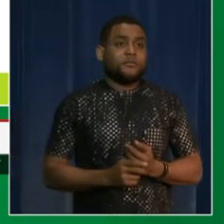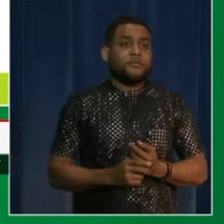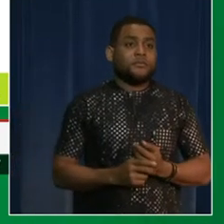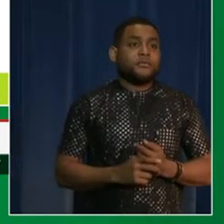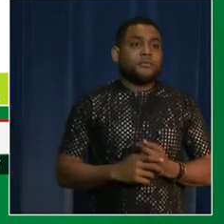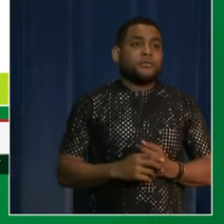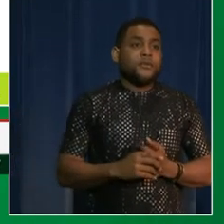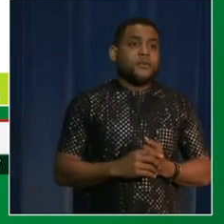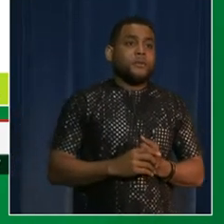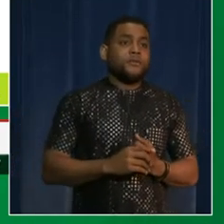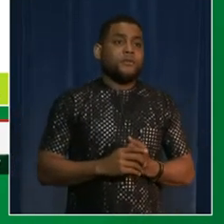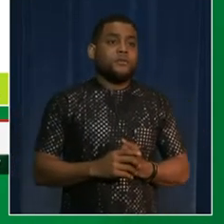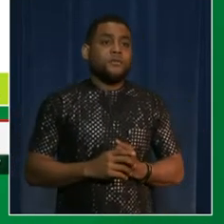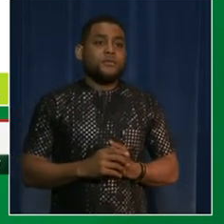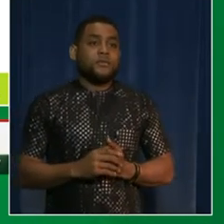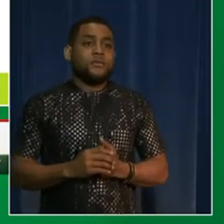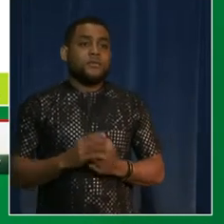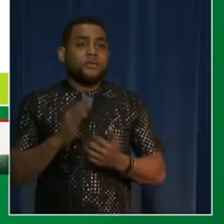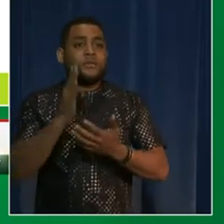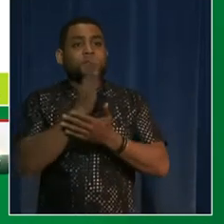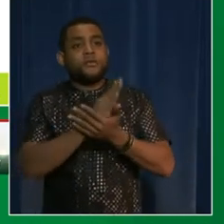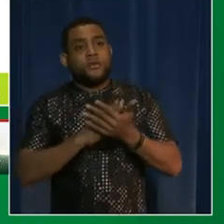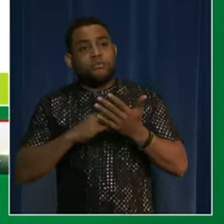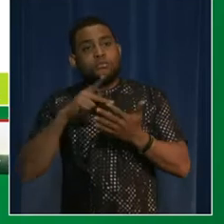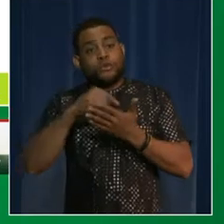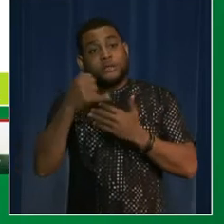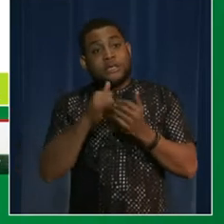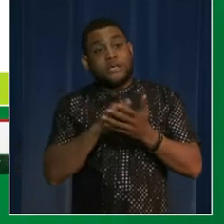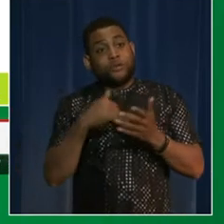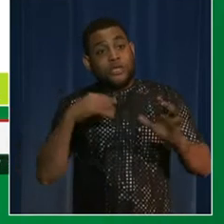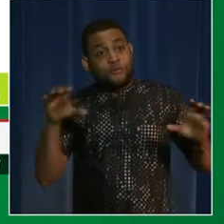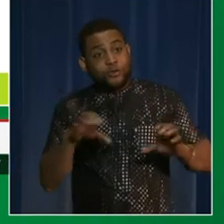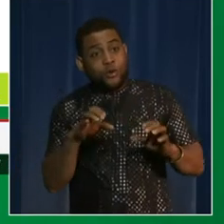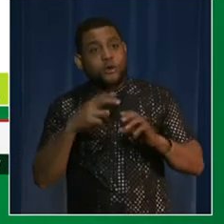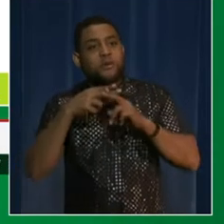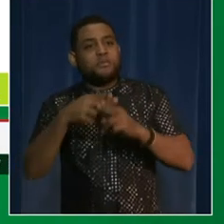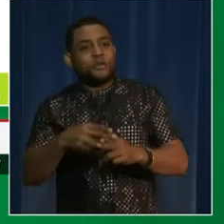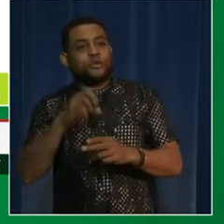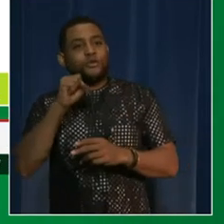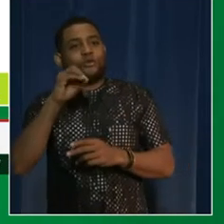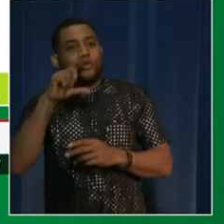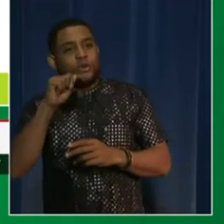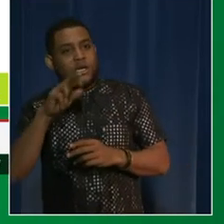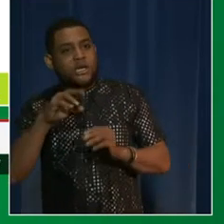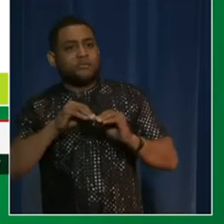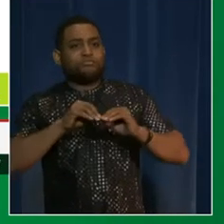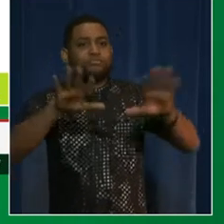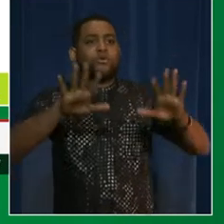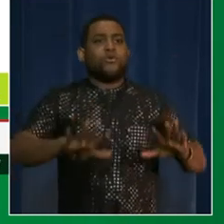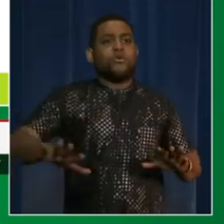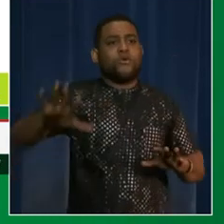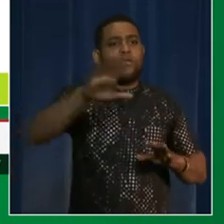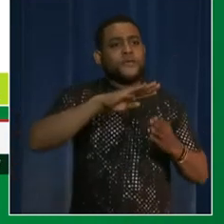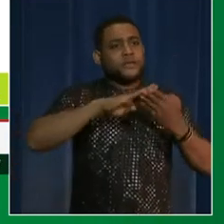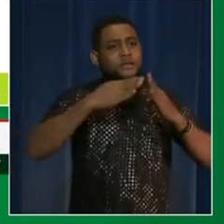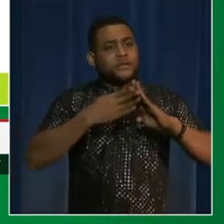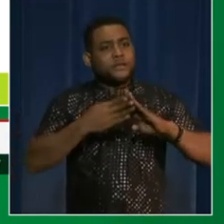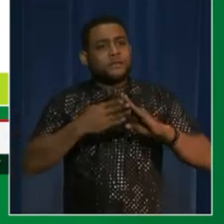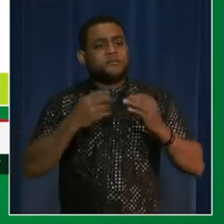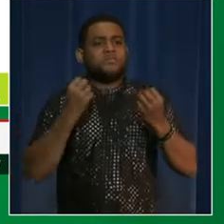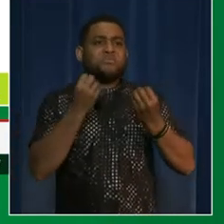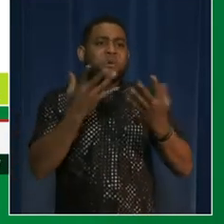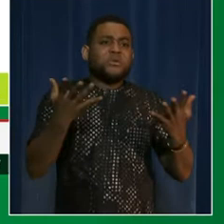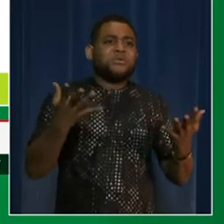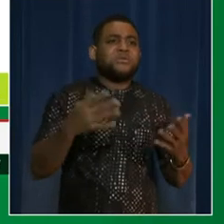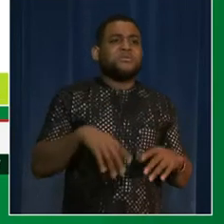So some of the projects that we've done, I mentioned solar. We've done community solar across the city. We've done multiple solar for all construction facilities with our partners